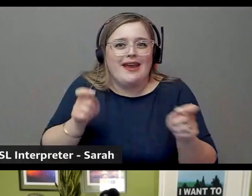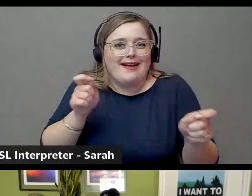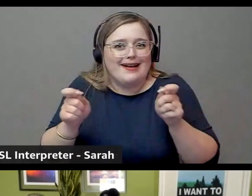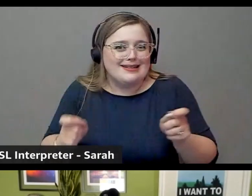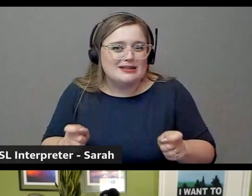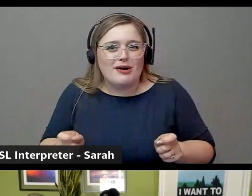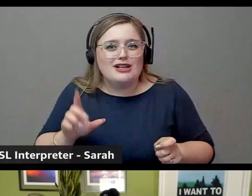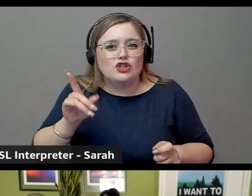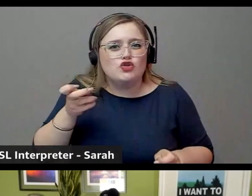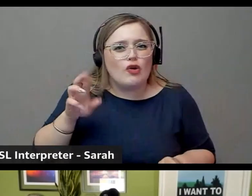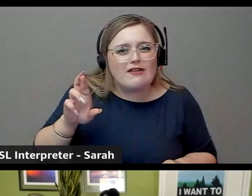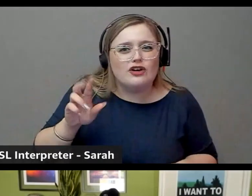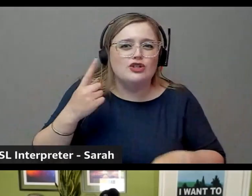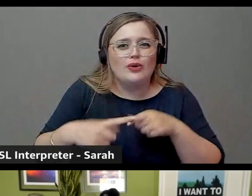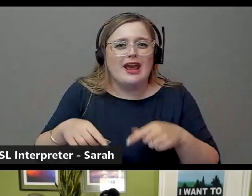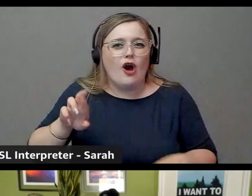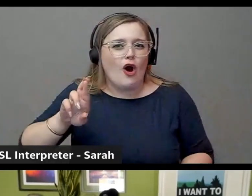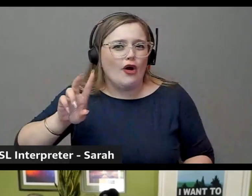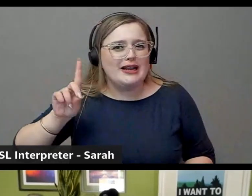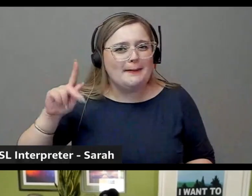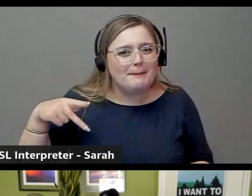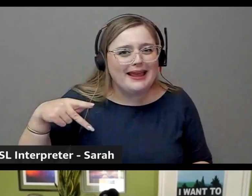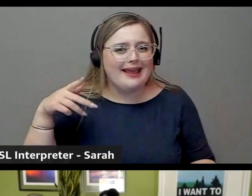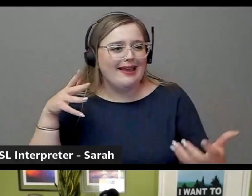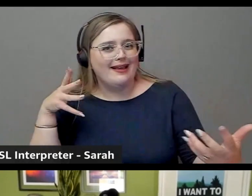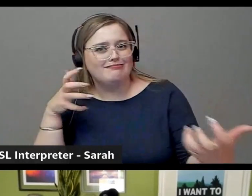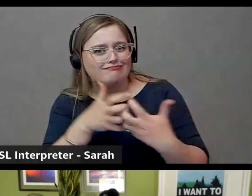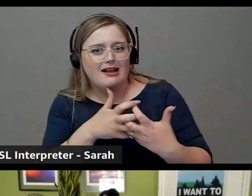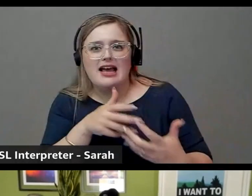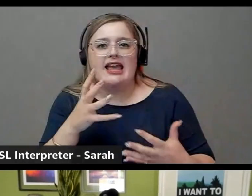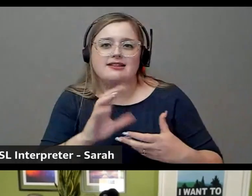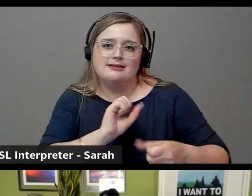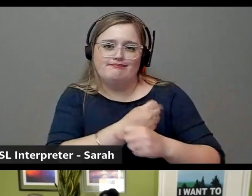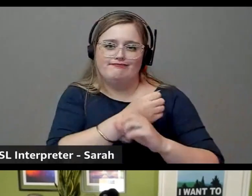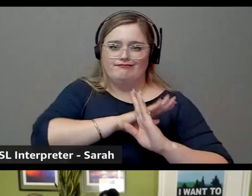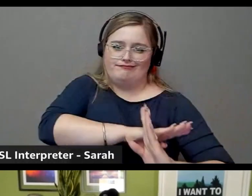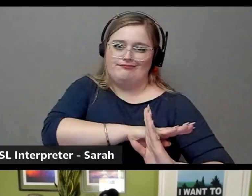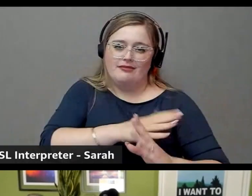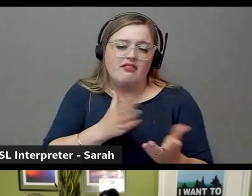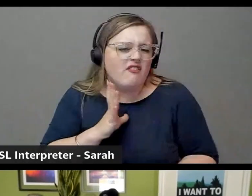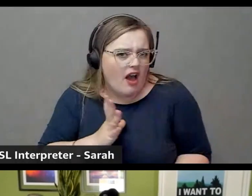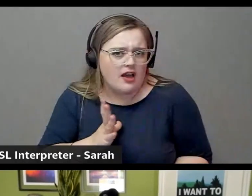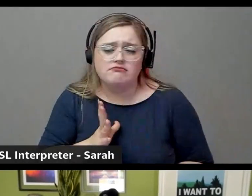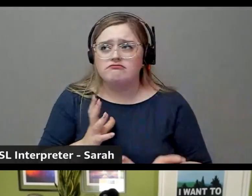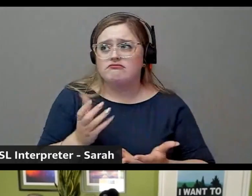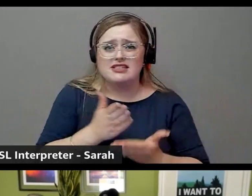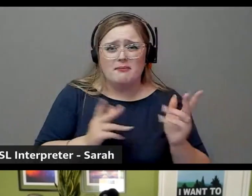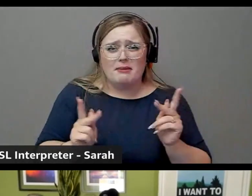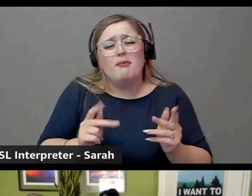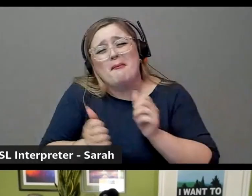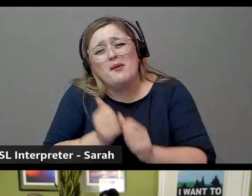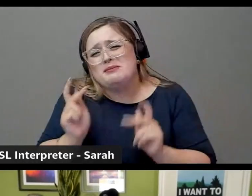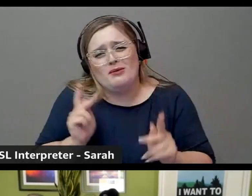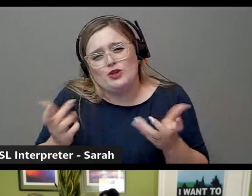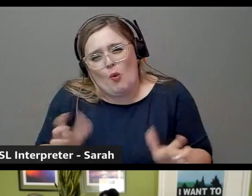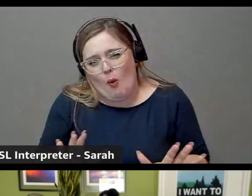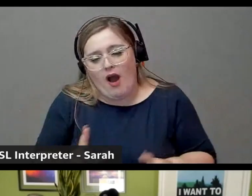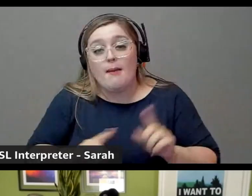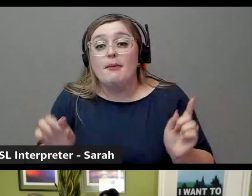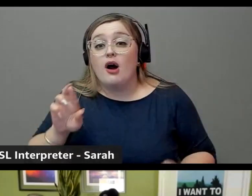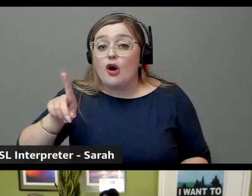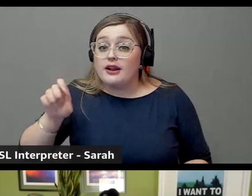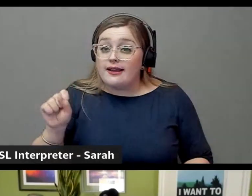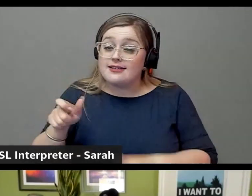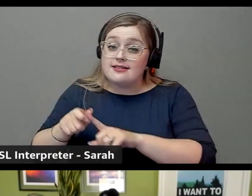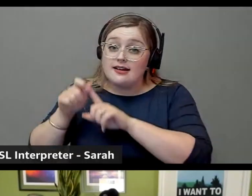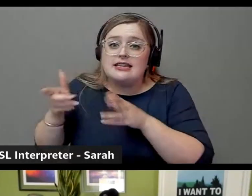it. You can't RDP into it. It's locked down, and that's fine. Many people don't even want that. But what RDS Custom does is it gives you